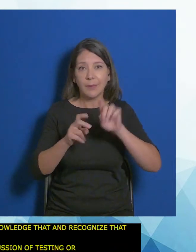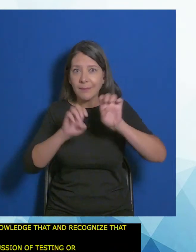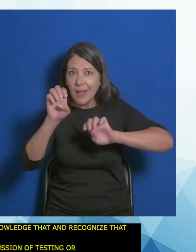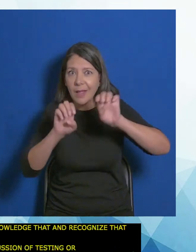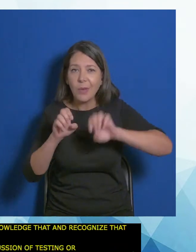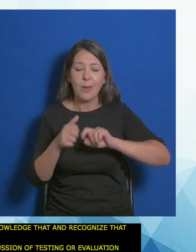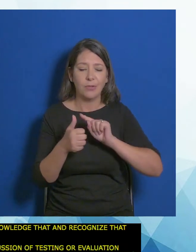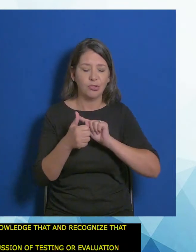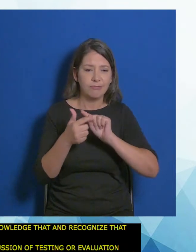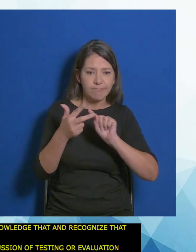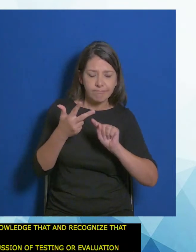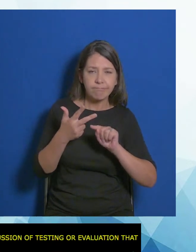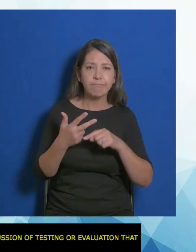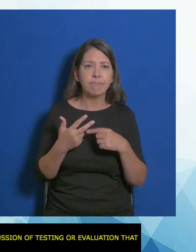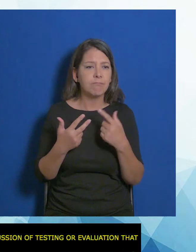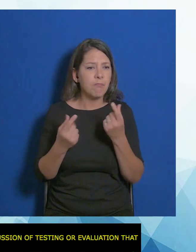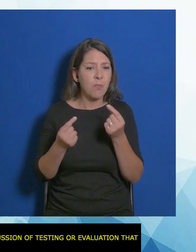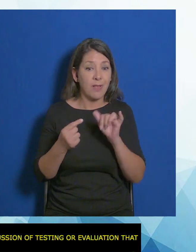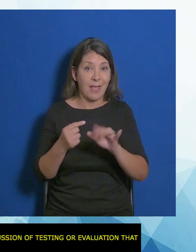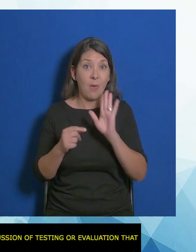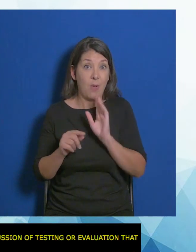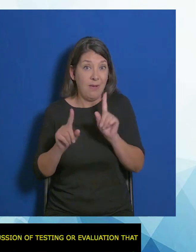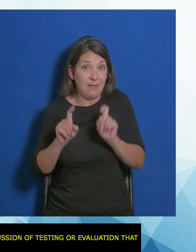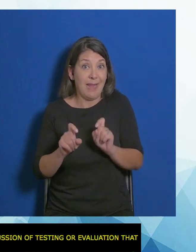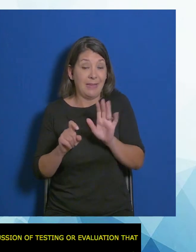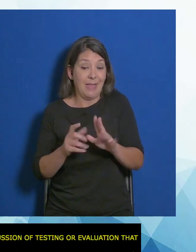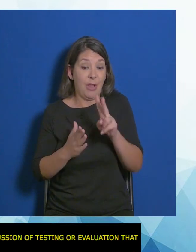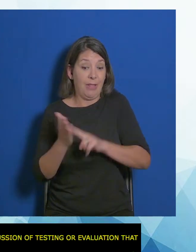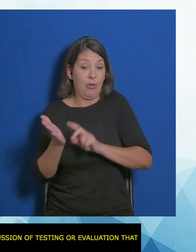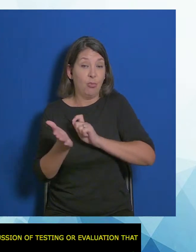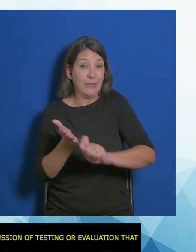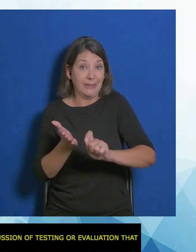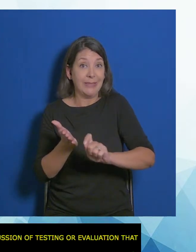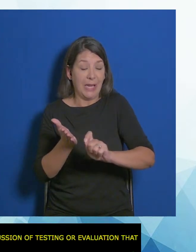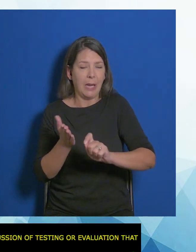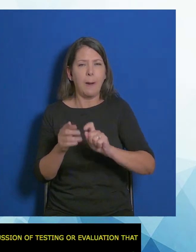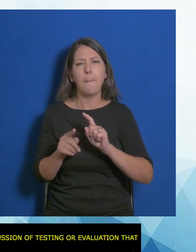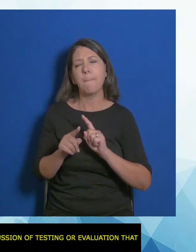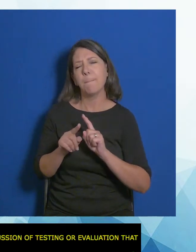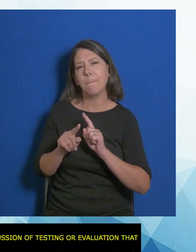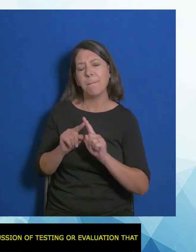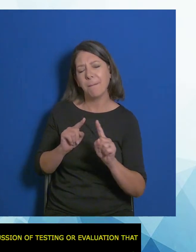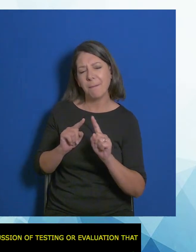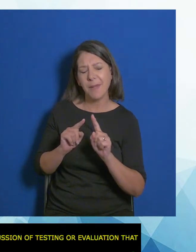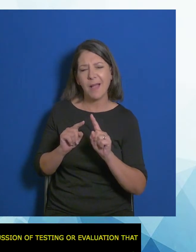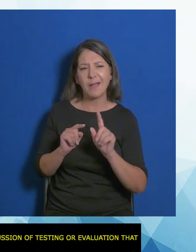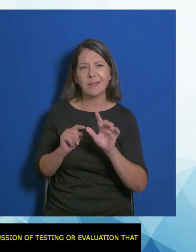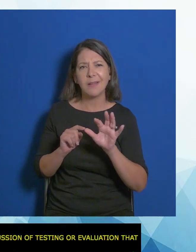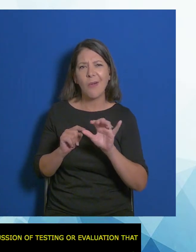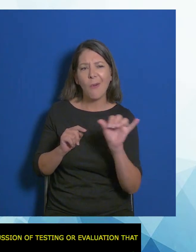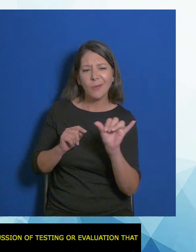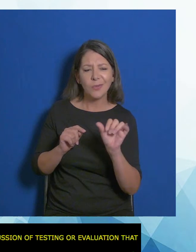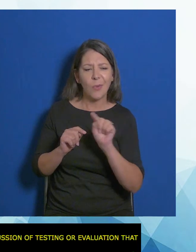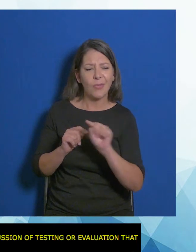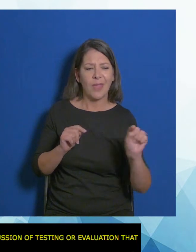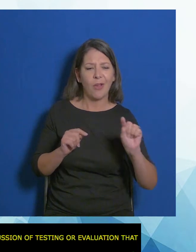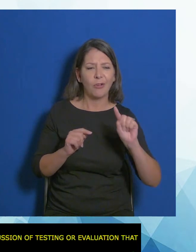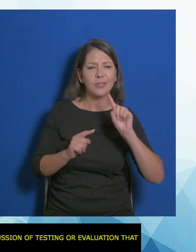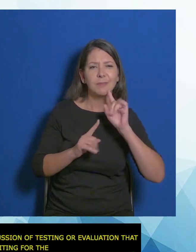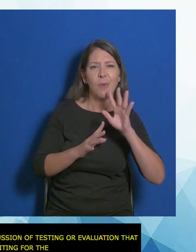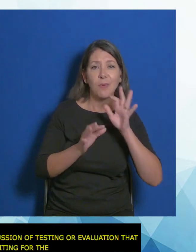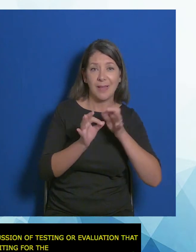assess not just the literacy, the English reading and writing for our students, but the spoken